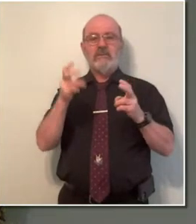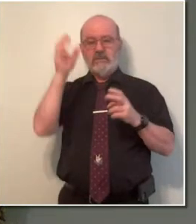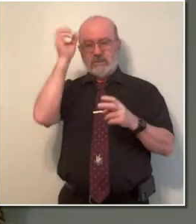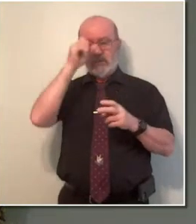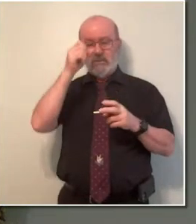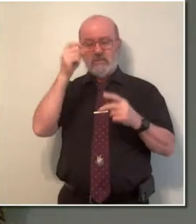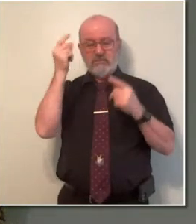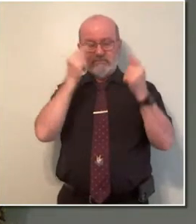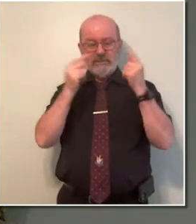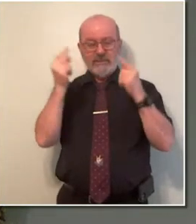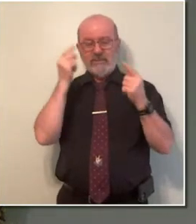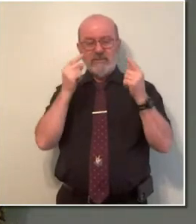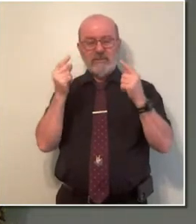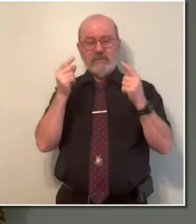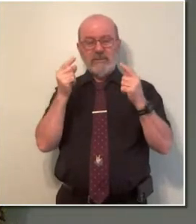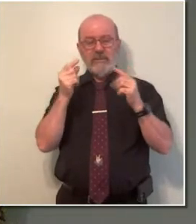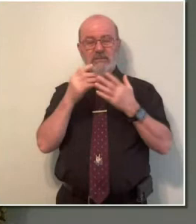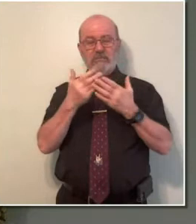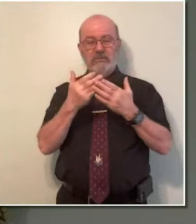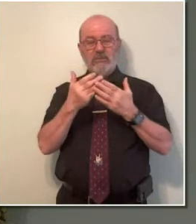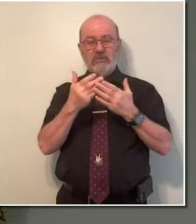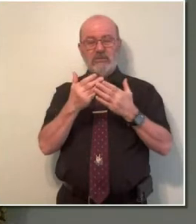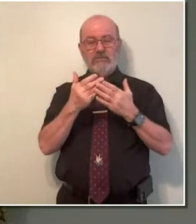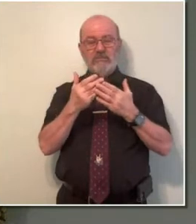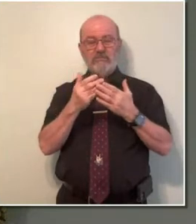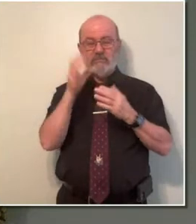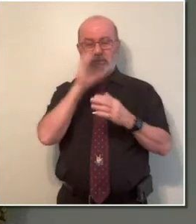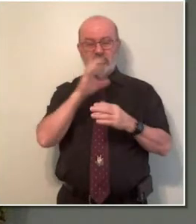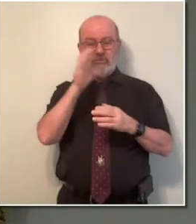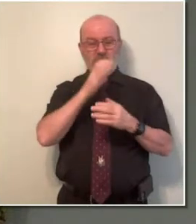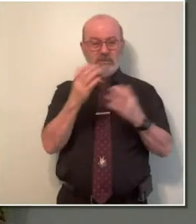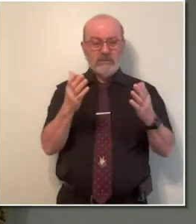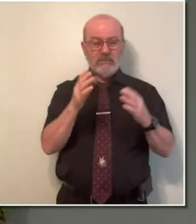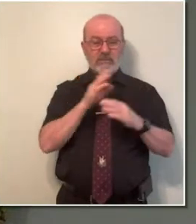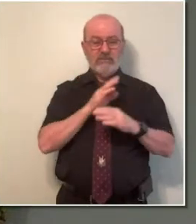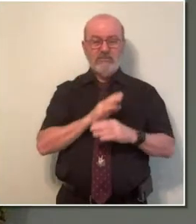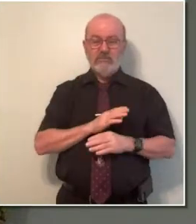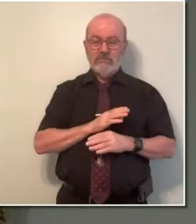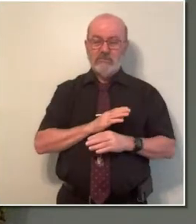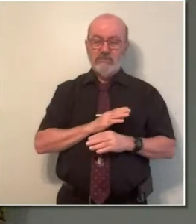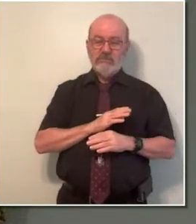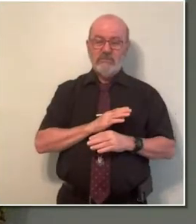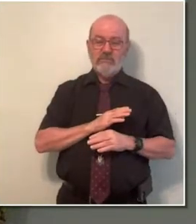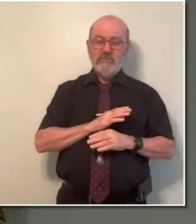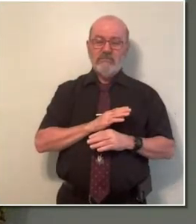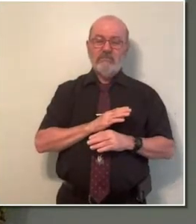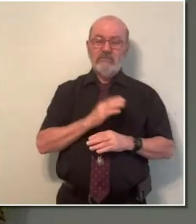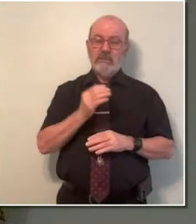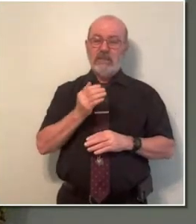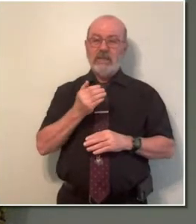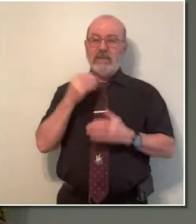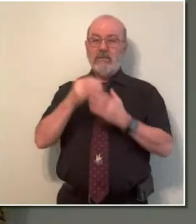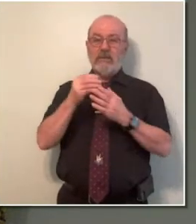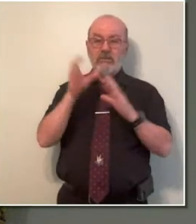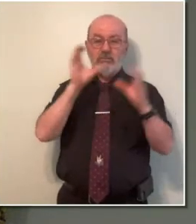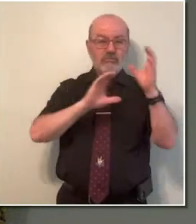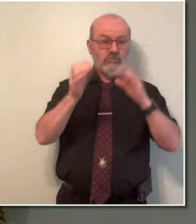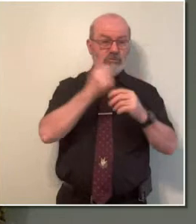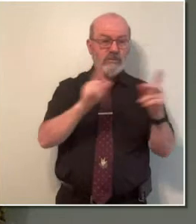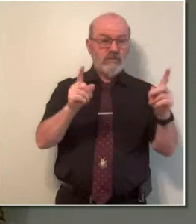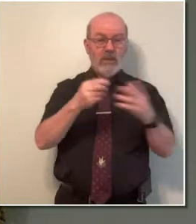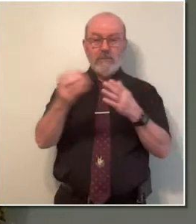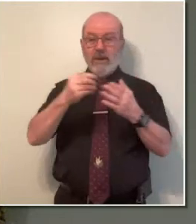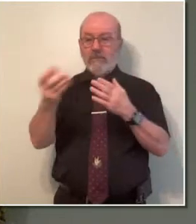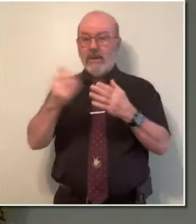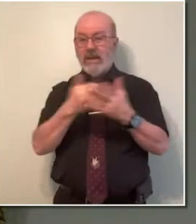considers in this book. He really did search for something to satisfy, and he had the means to search everywhere and buy everything.